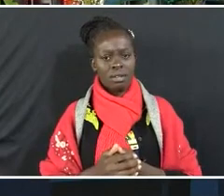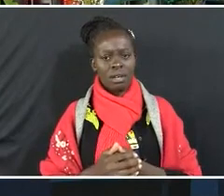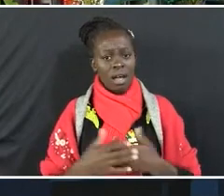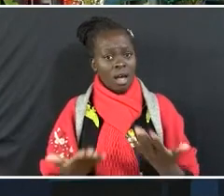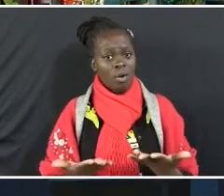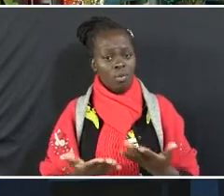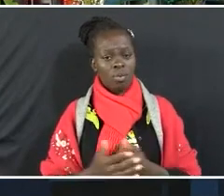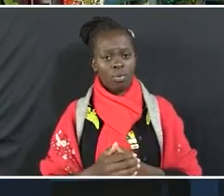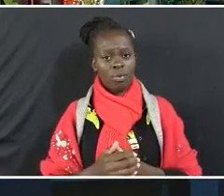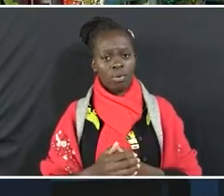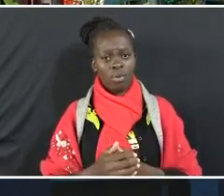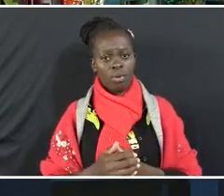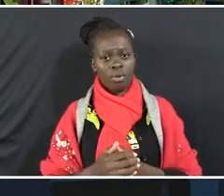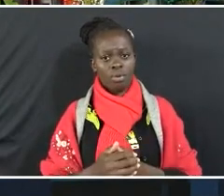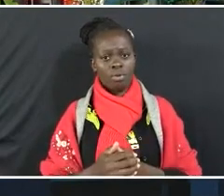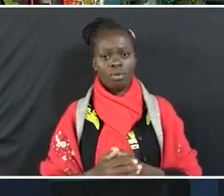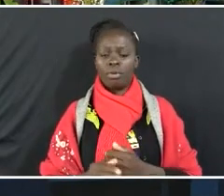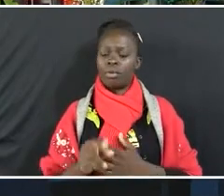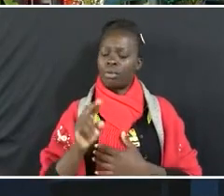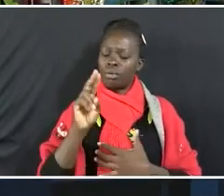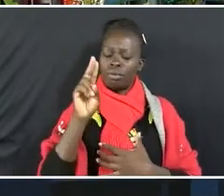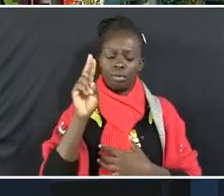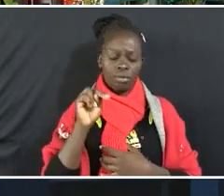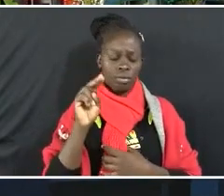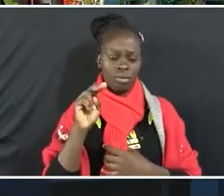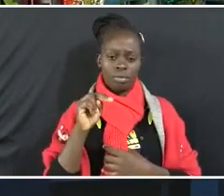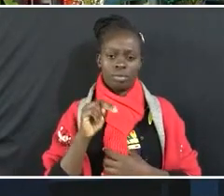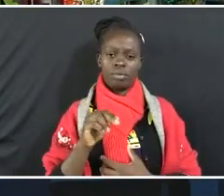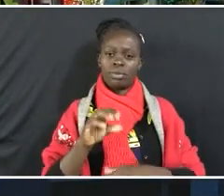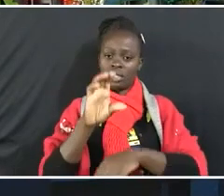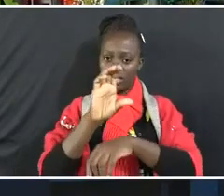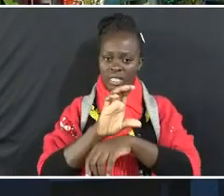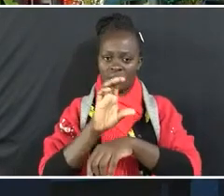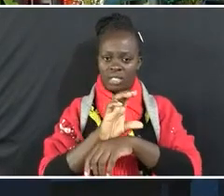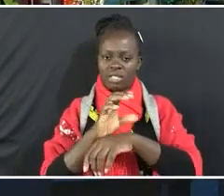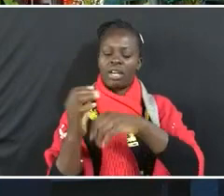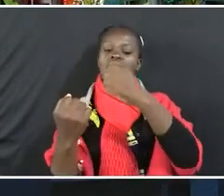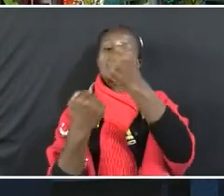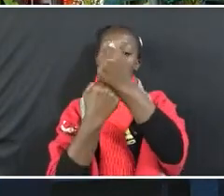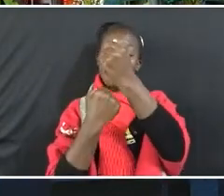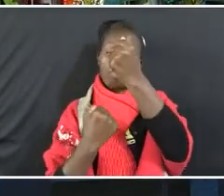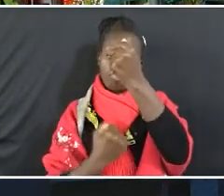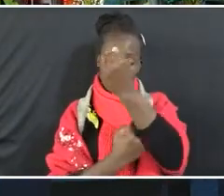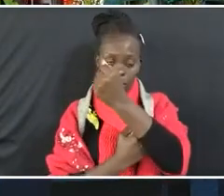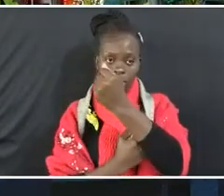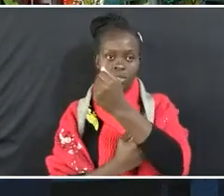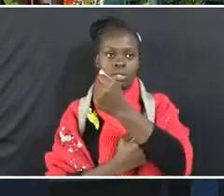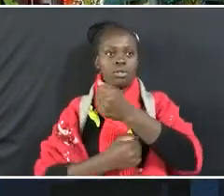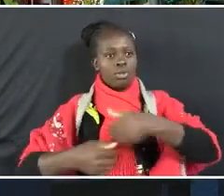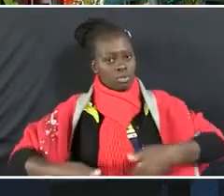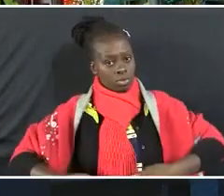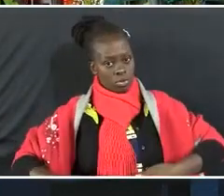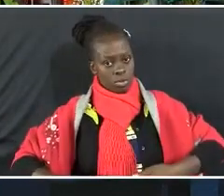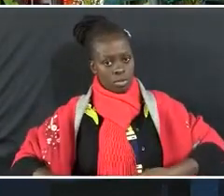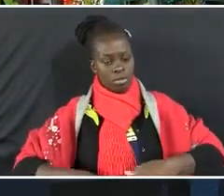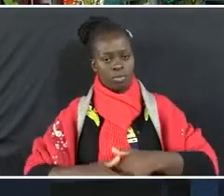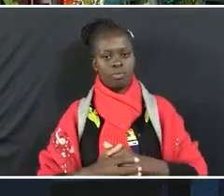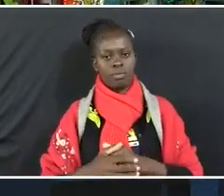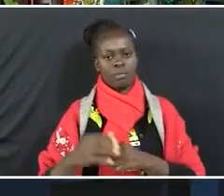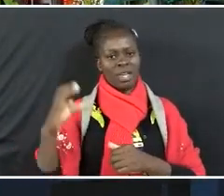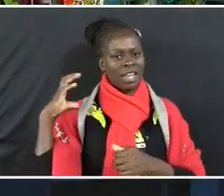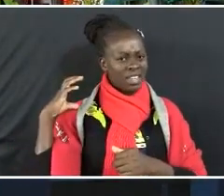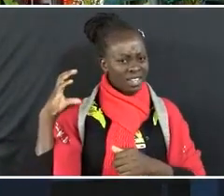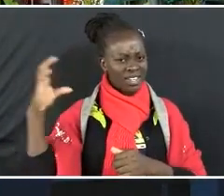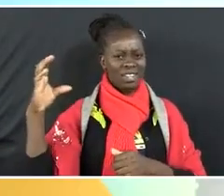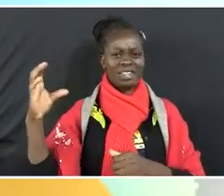ambassadors, and there is no funding for the programs for ambassadors. Then other things that are not character development, we